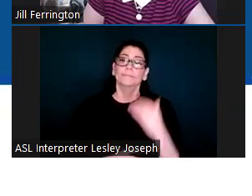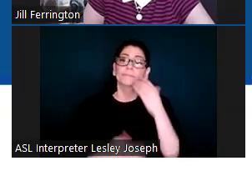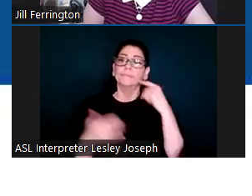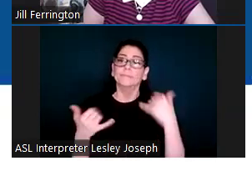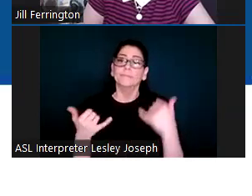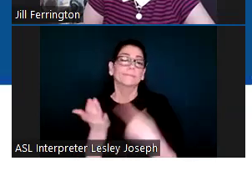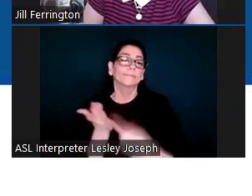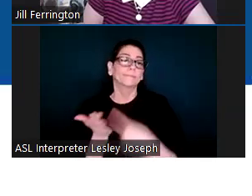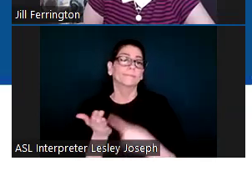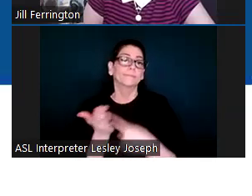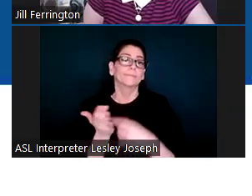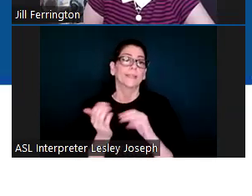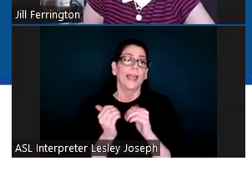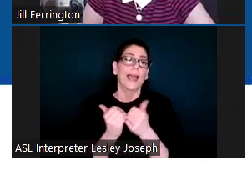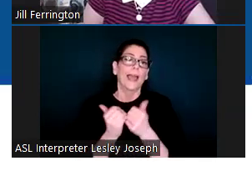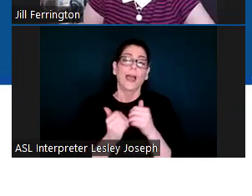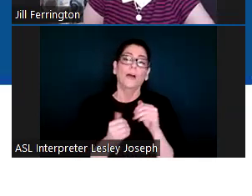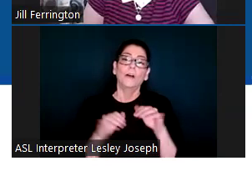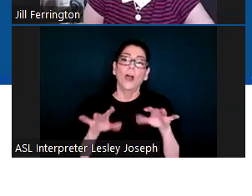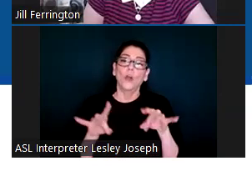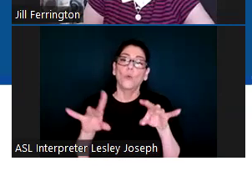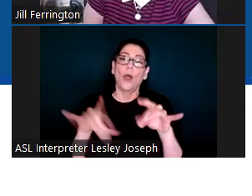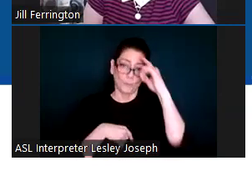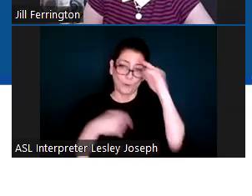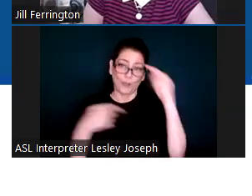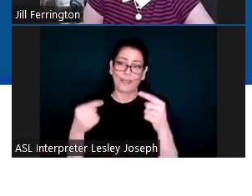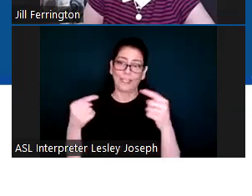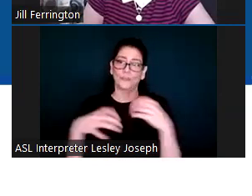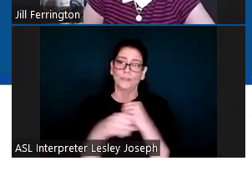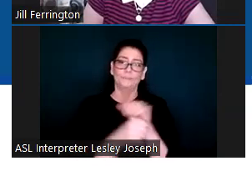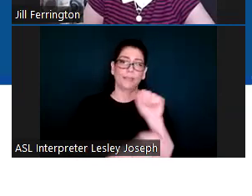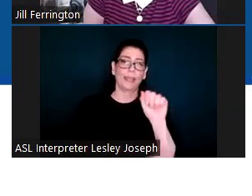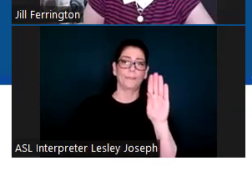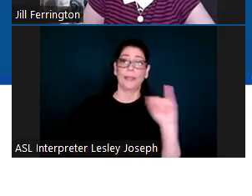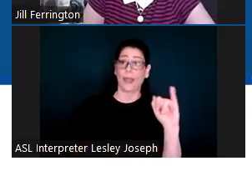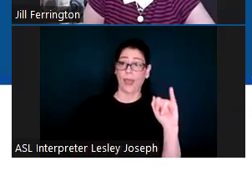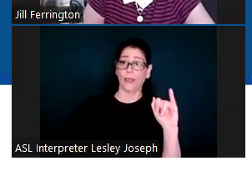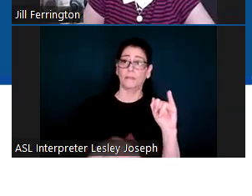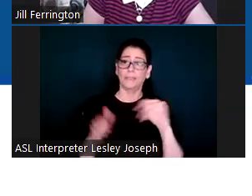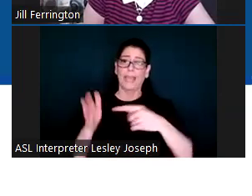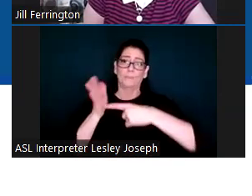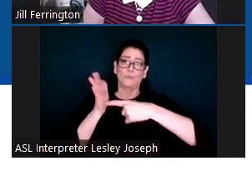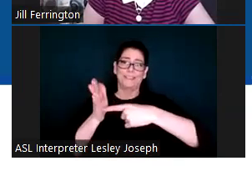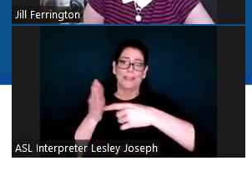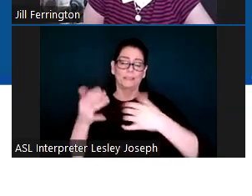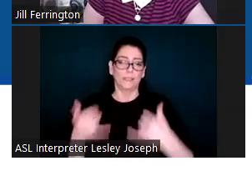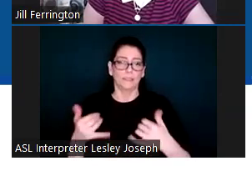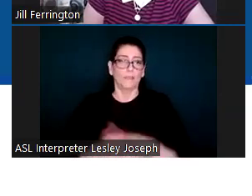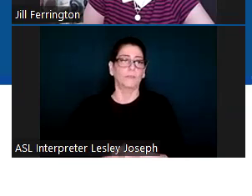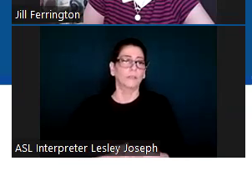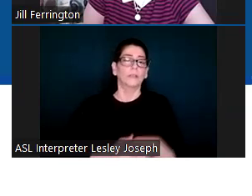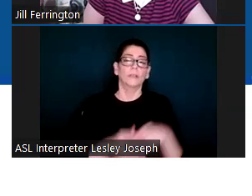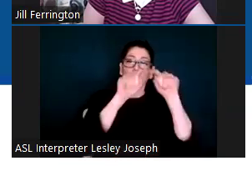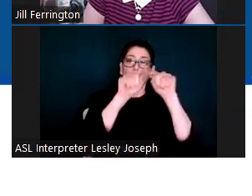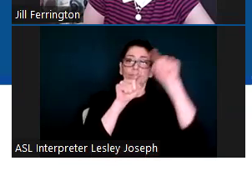about how acquired brain injury can show up. The outer boxes in blue outline are some